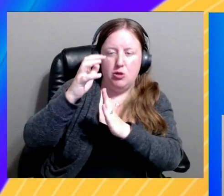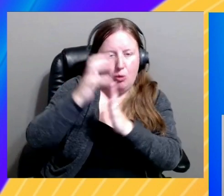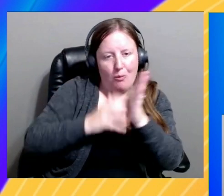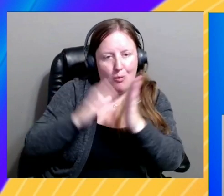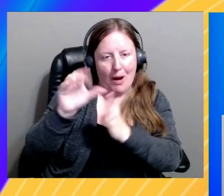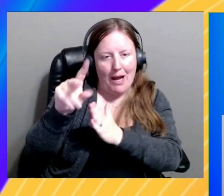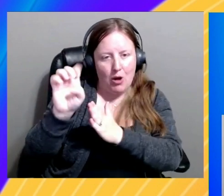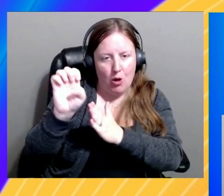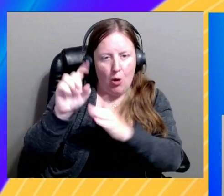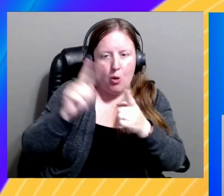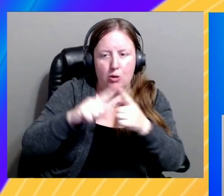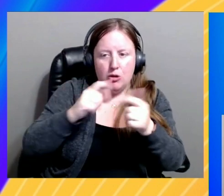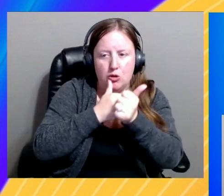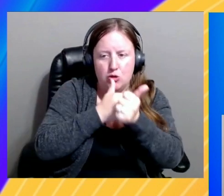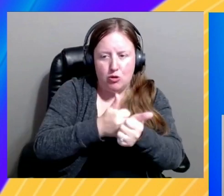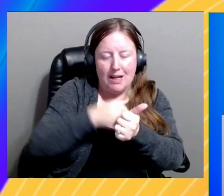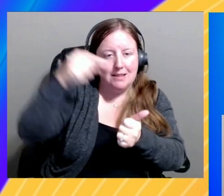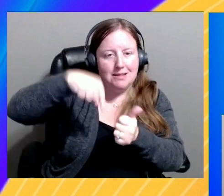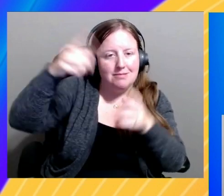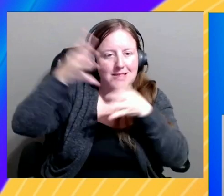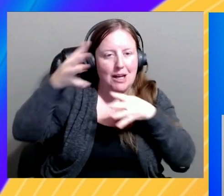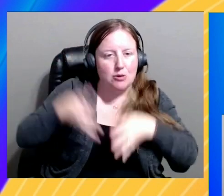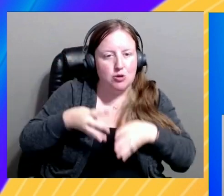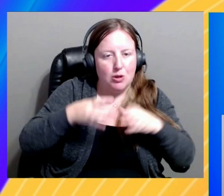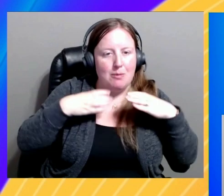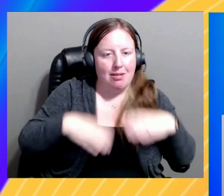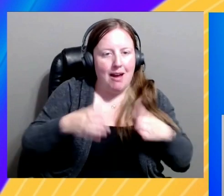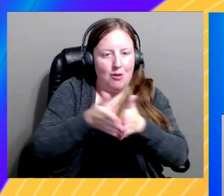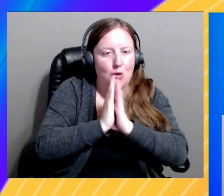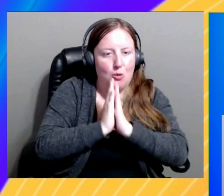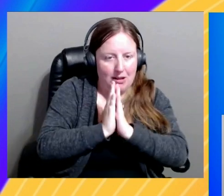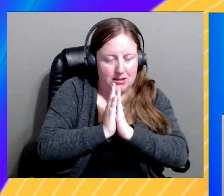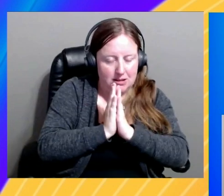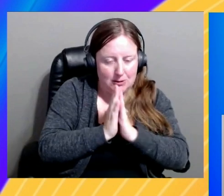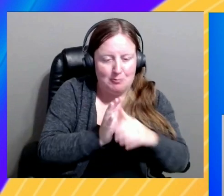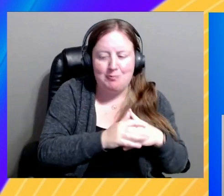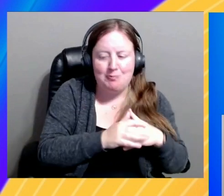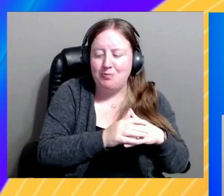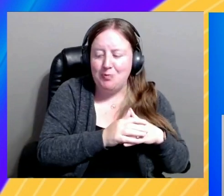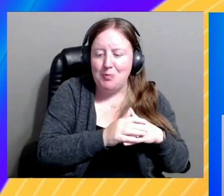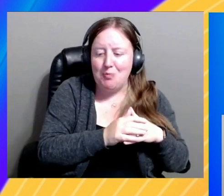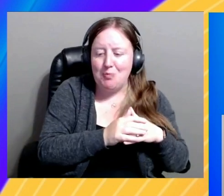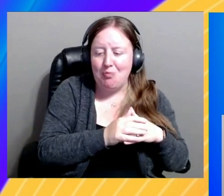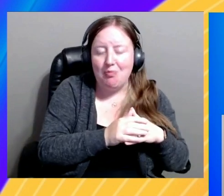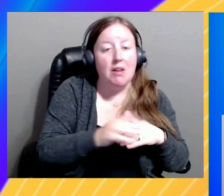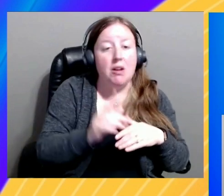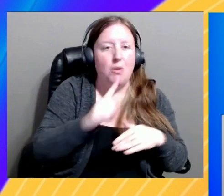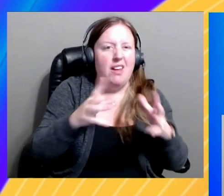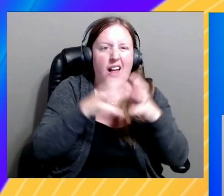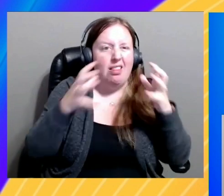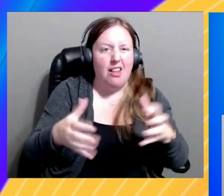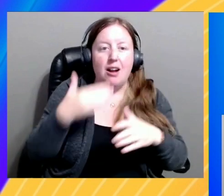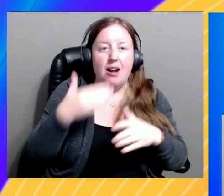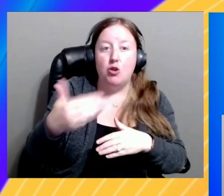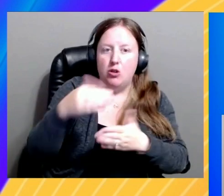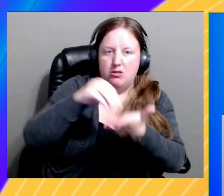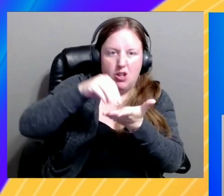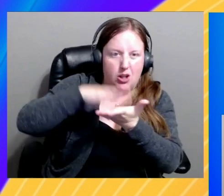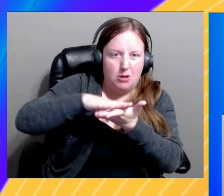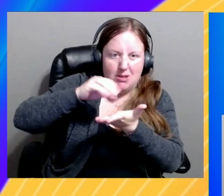trace downstream client requests and things like that. But there's a ton of good documentation out there